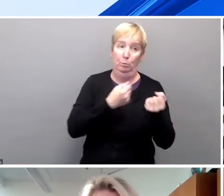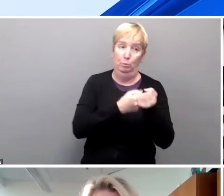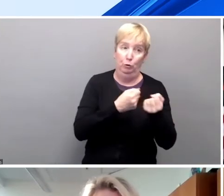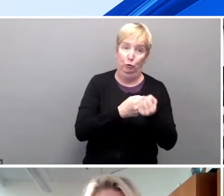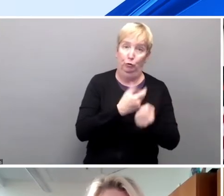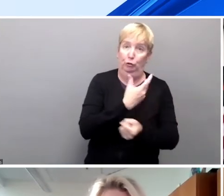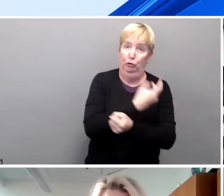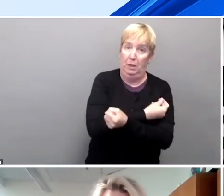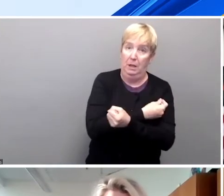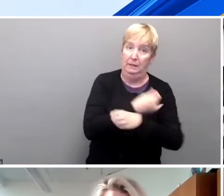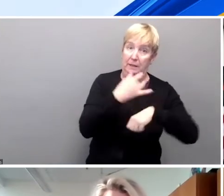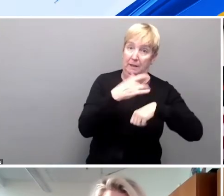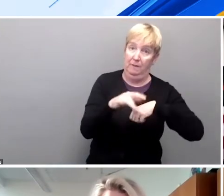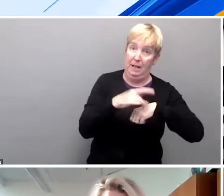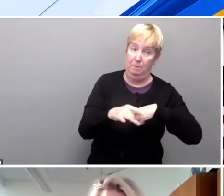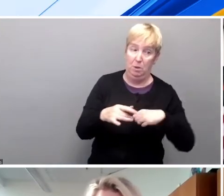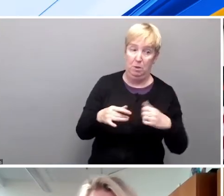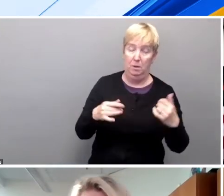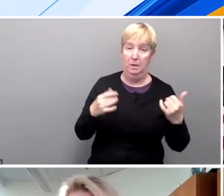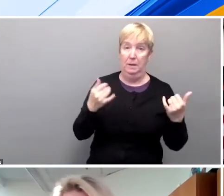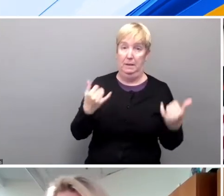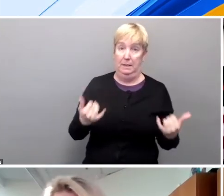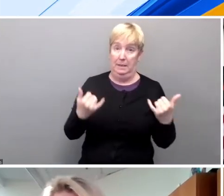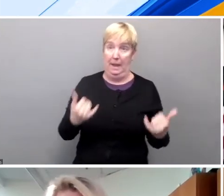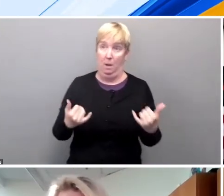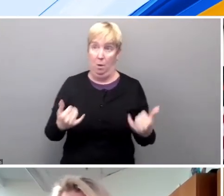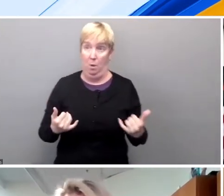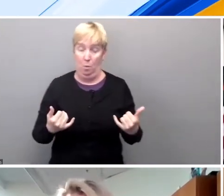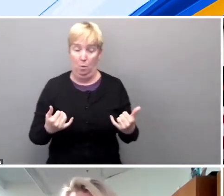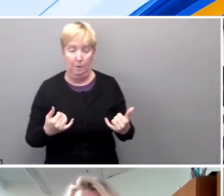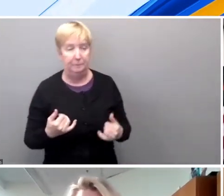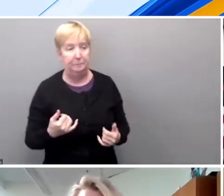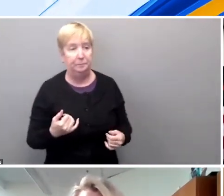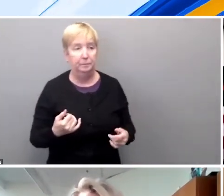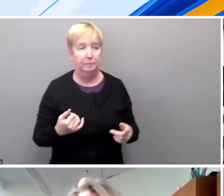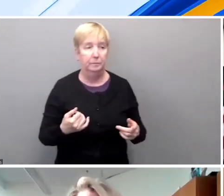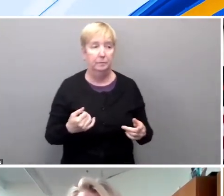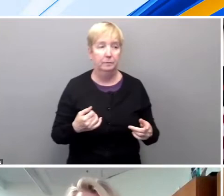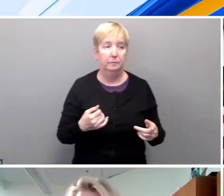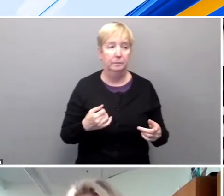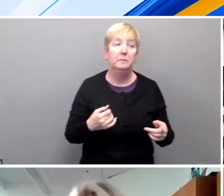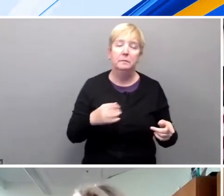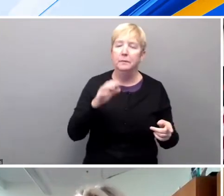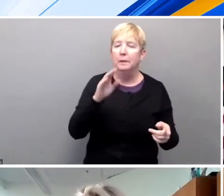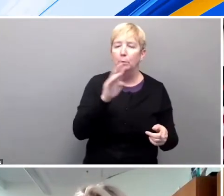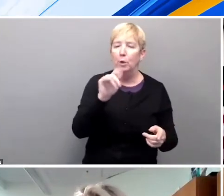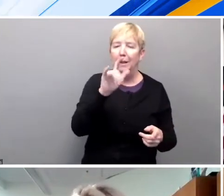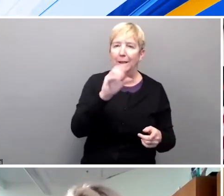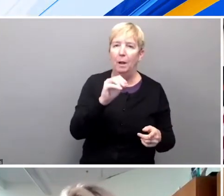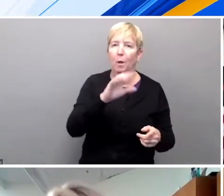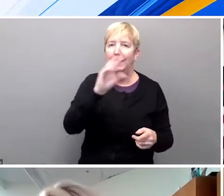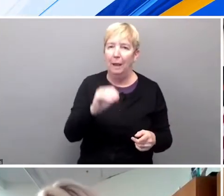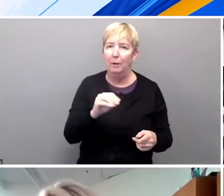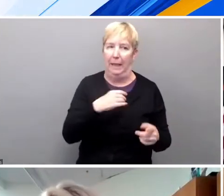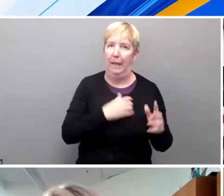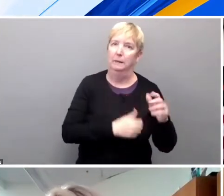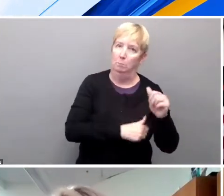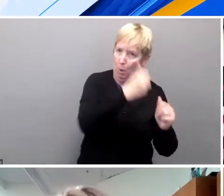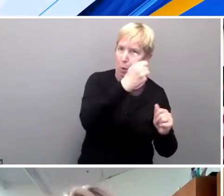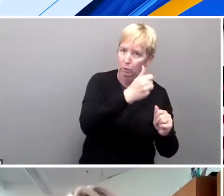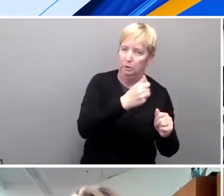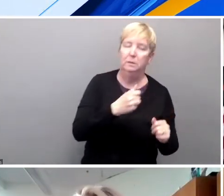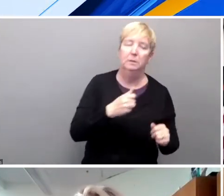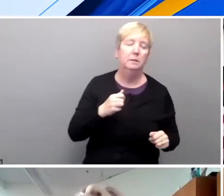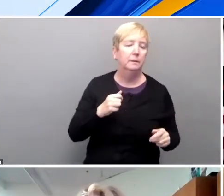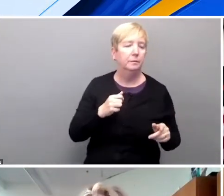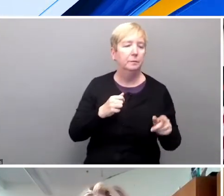appointments available in Bernalillo County, which is probably one of the most subscribed counties for boosters. And